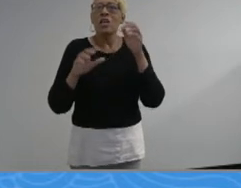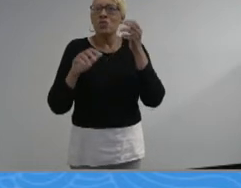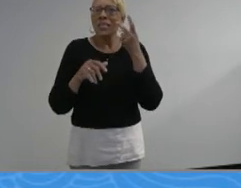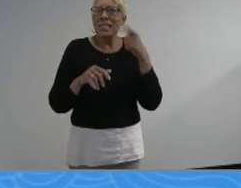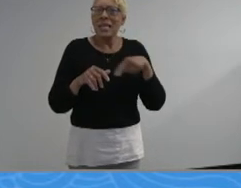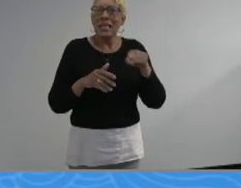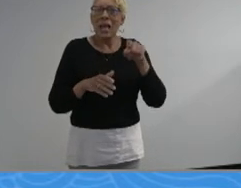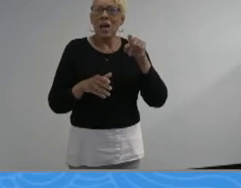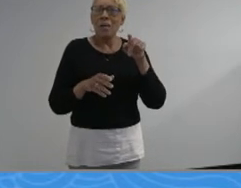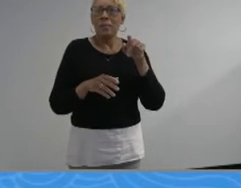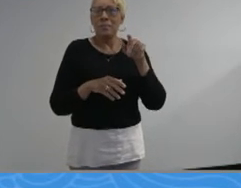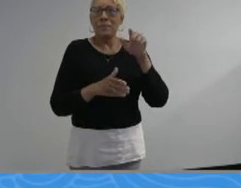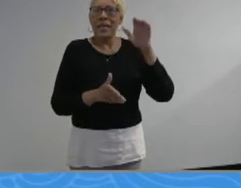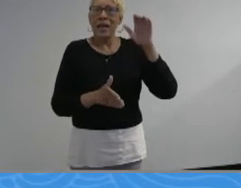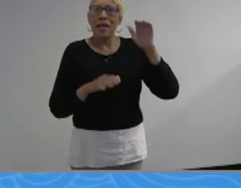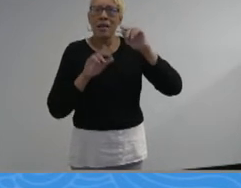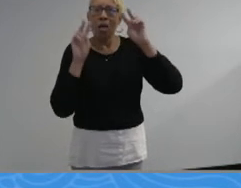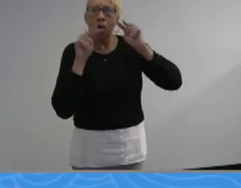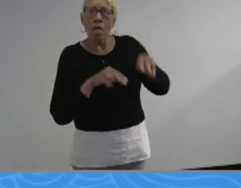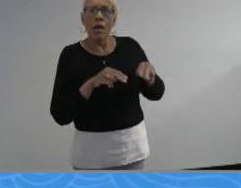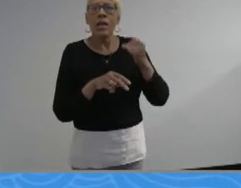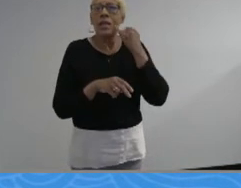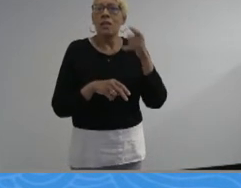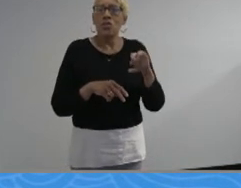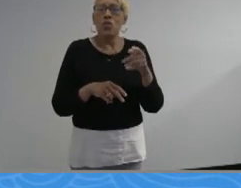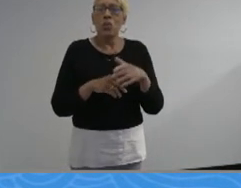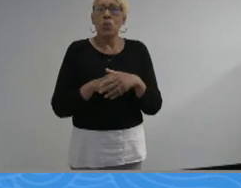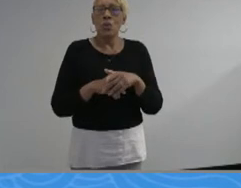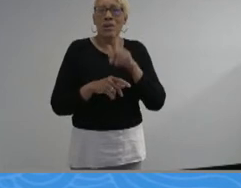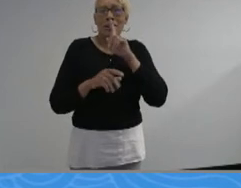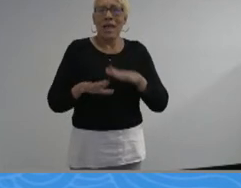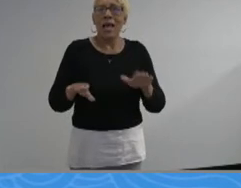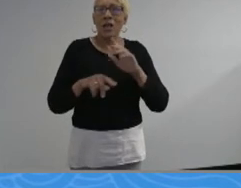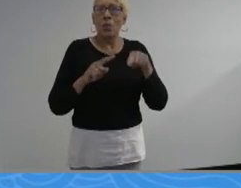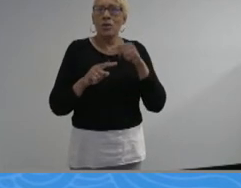treated as less than, if you are silent when you see Black and brown administrators